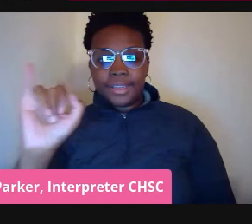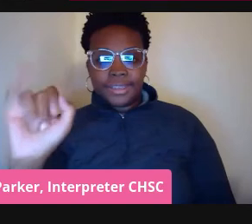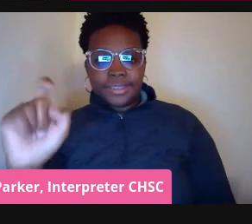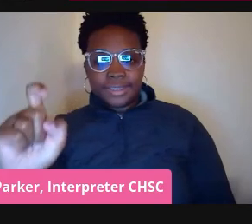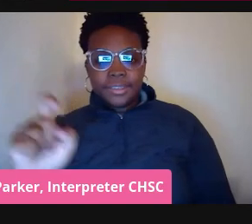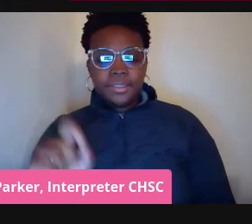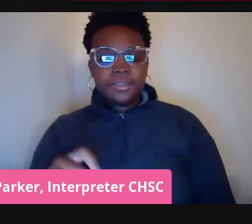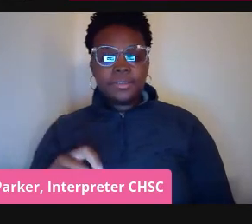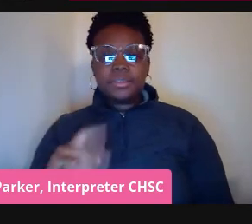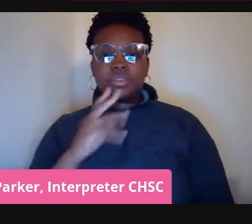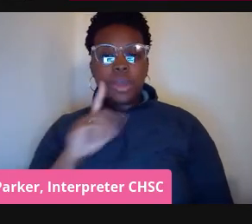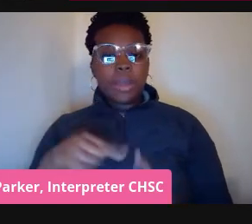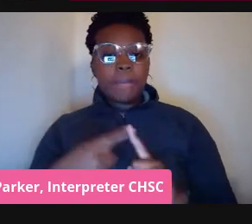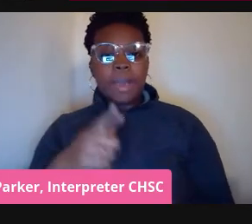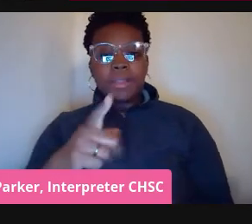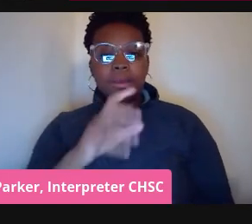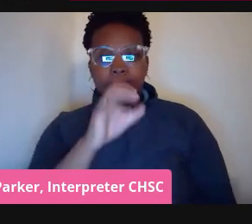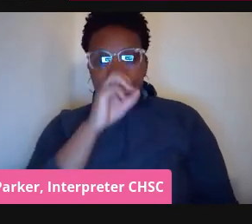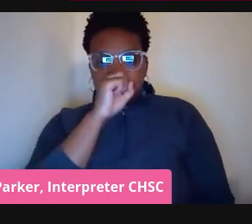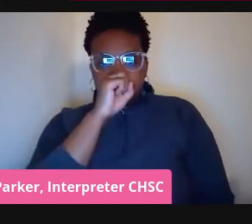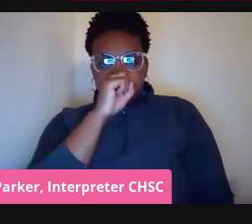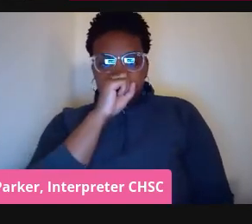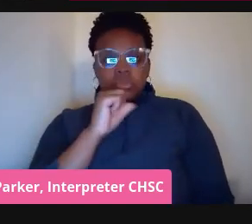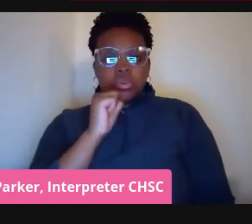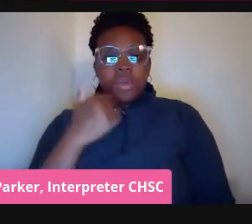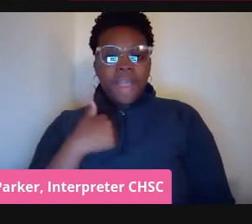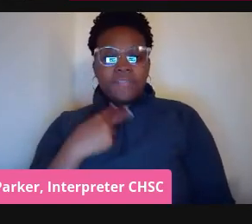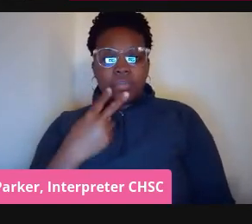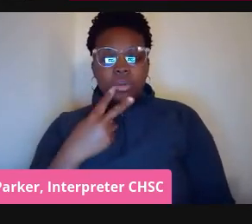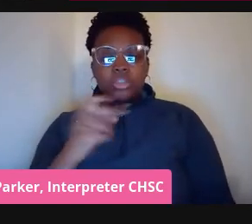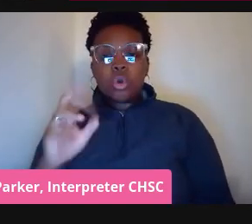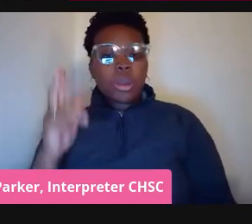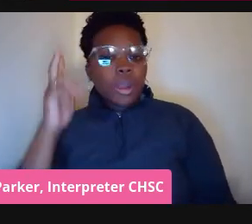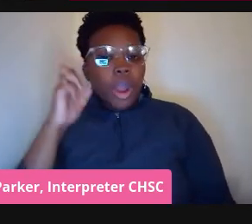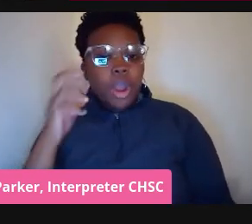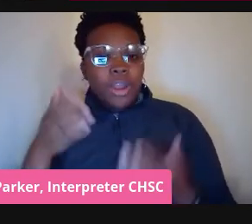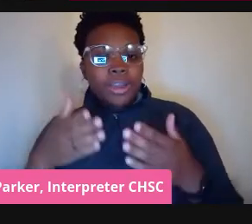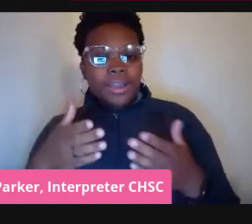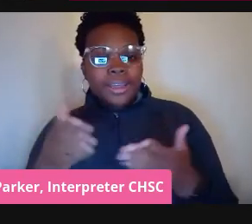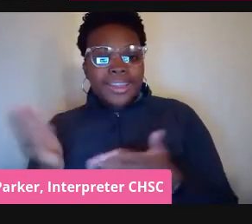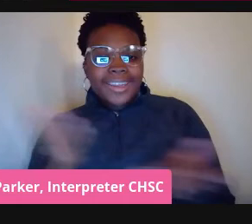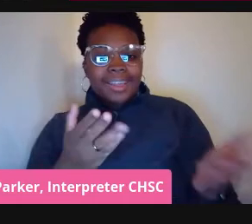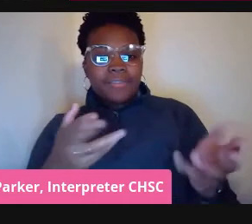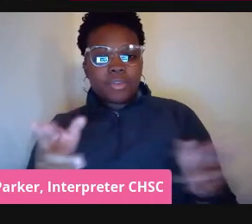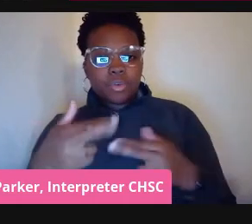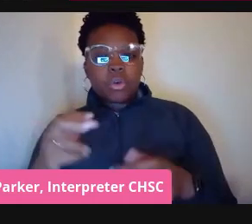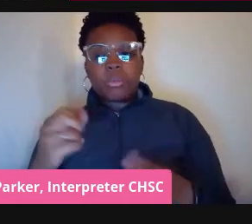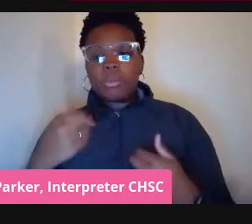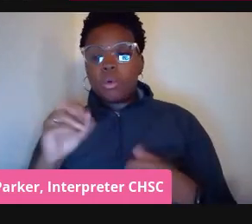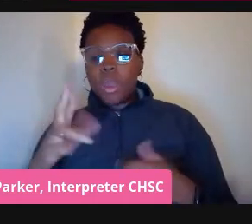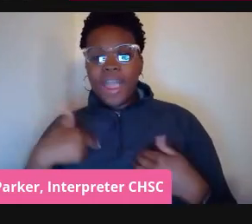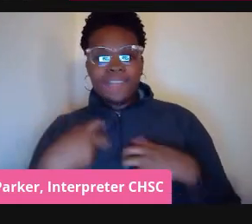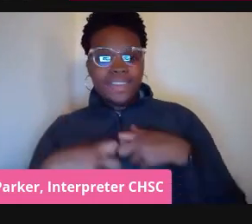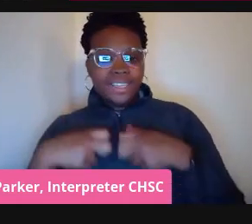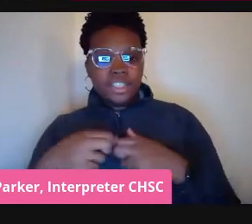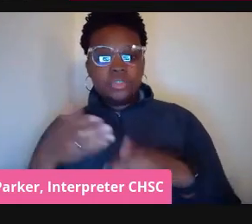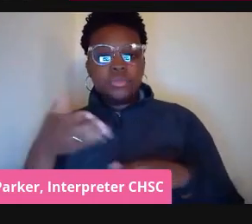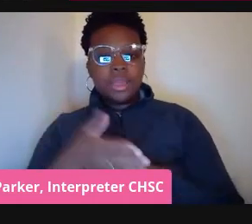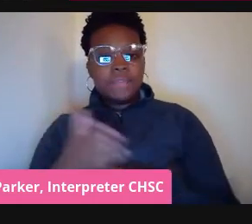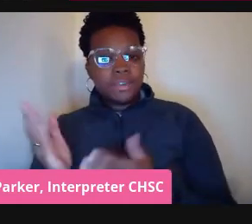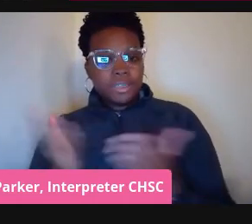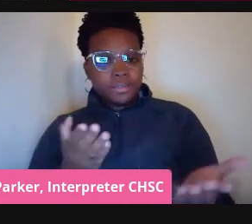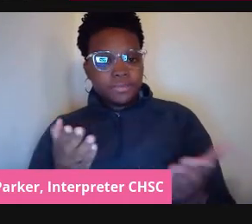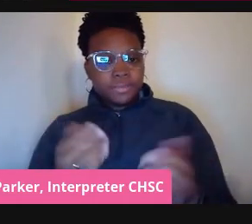having voices or being heard in the delivery room or being heard about issues they've had after delivering. And so that becomes, you